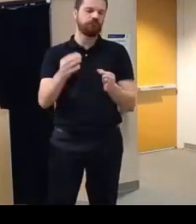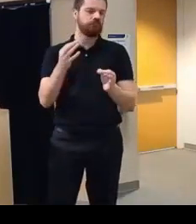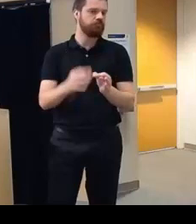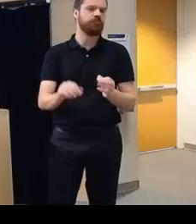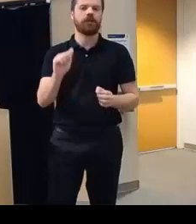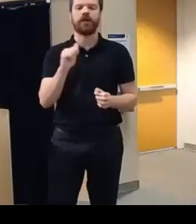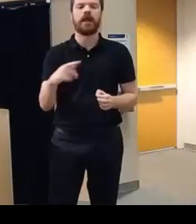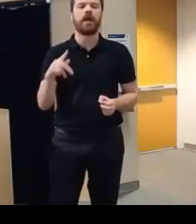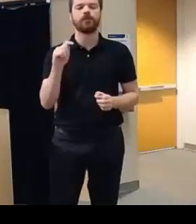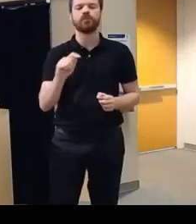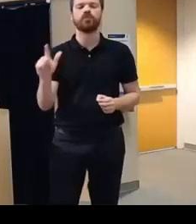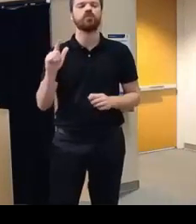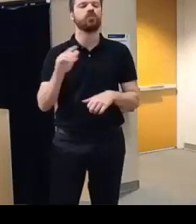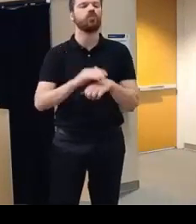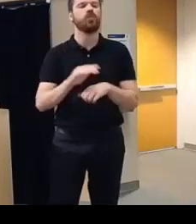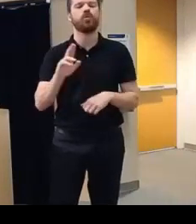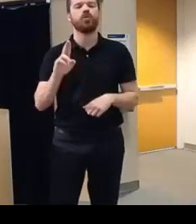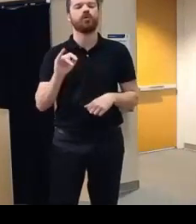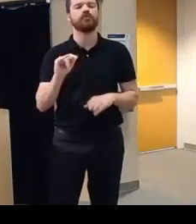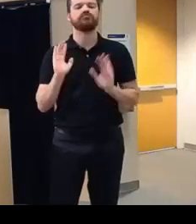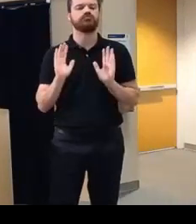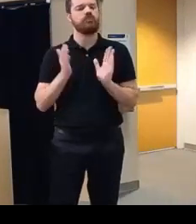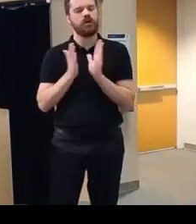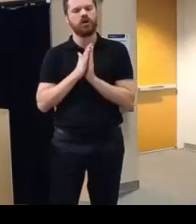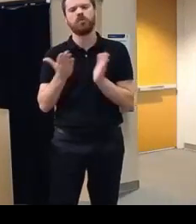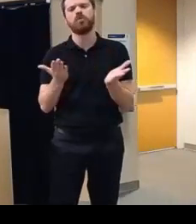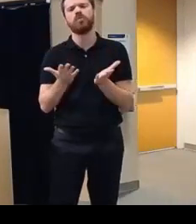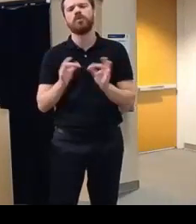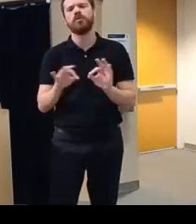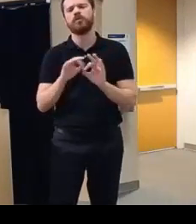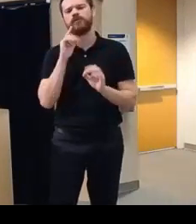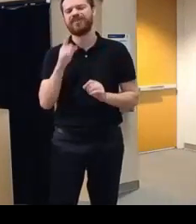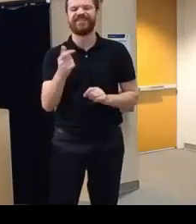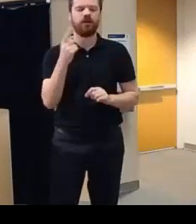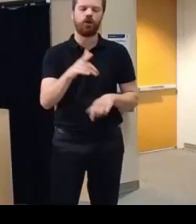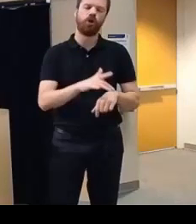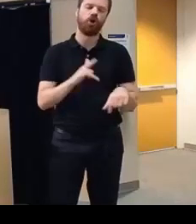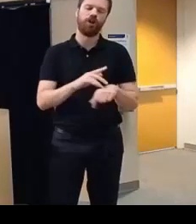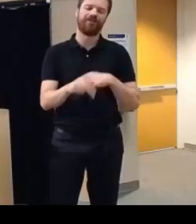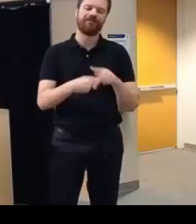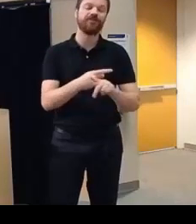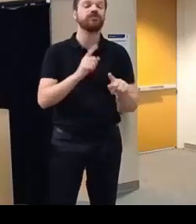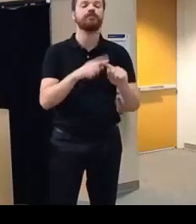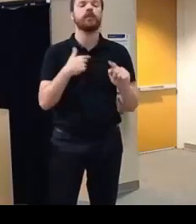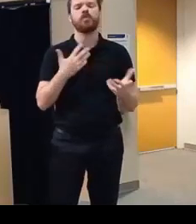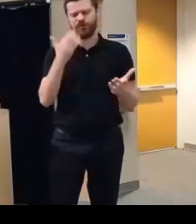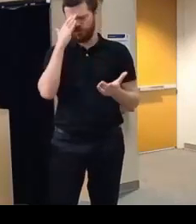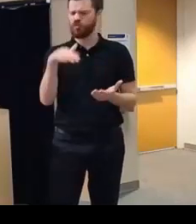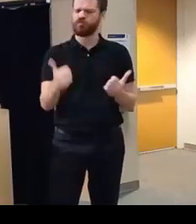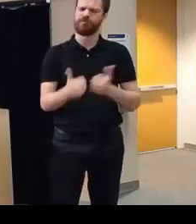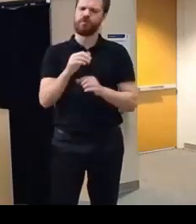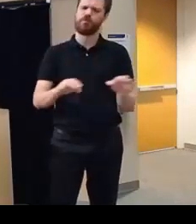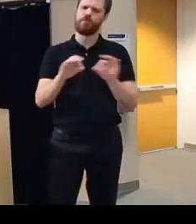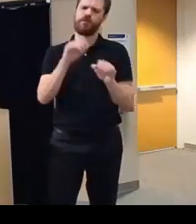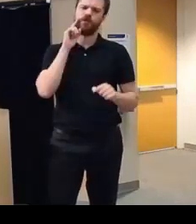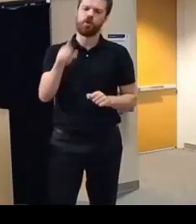app tool that we can use on the unit to ask patients what's important to them. This has evolved, this is an earlier iteration of it, but kind of we want to know what's most important to